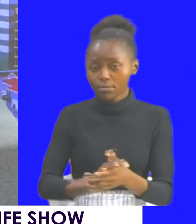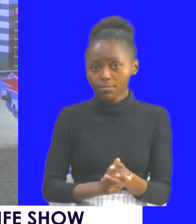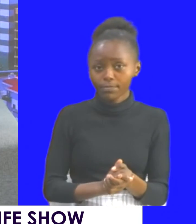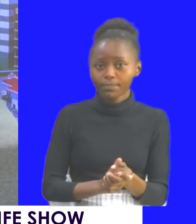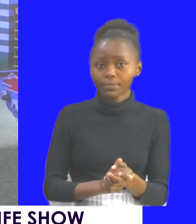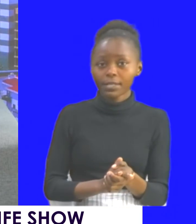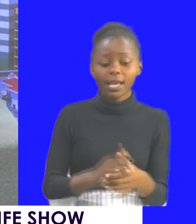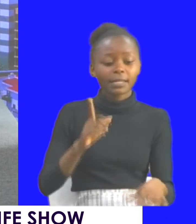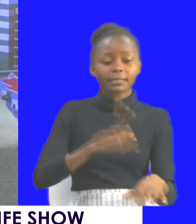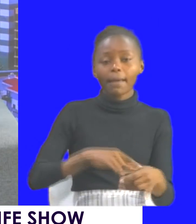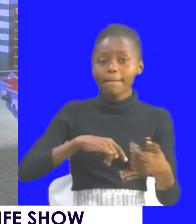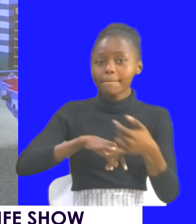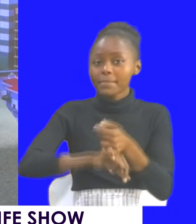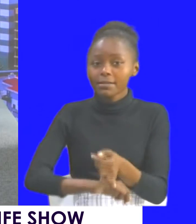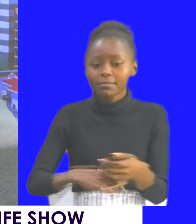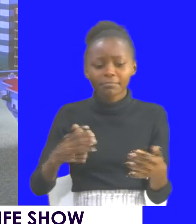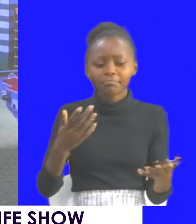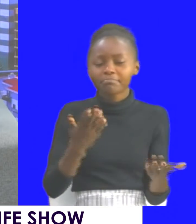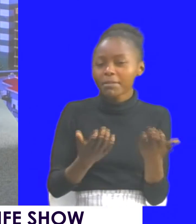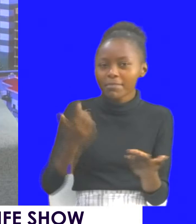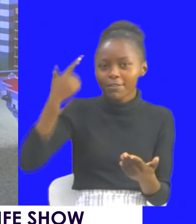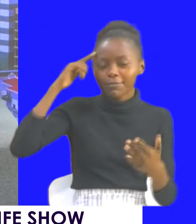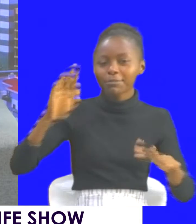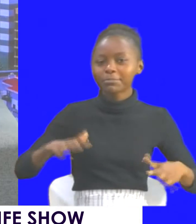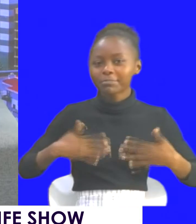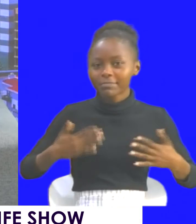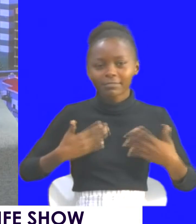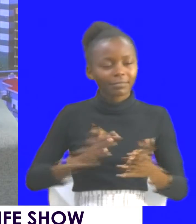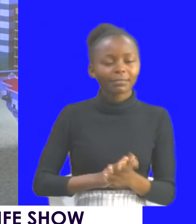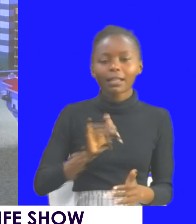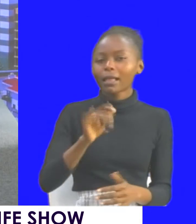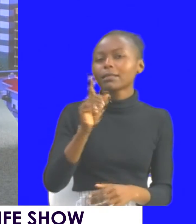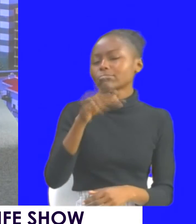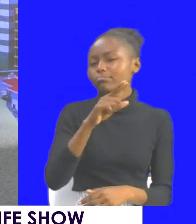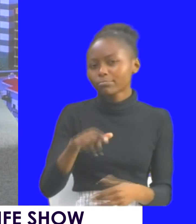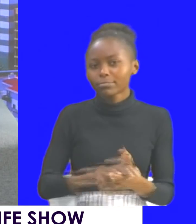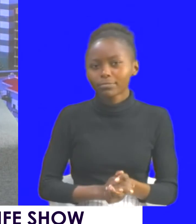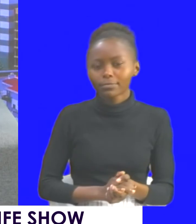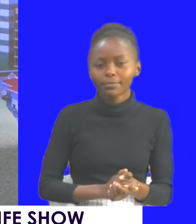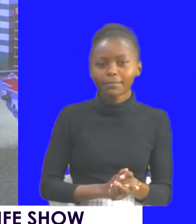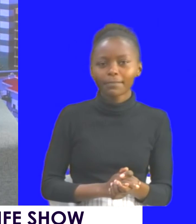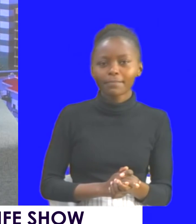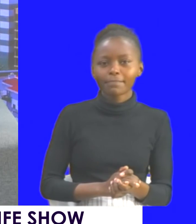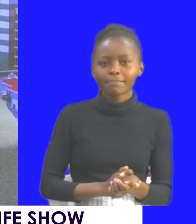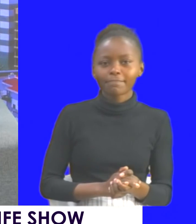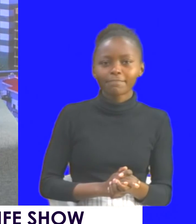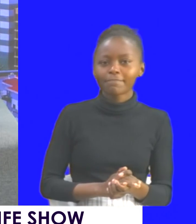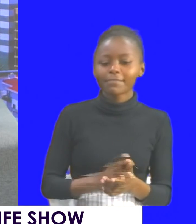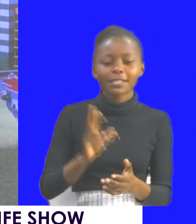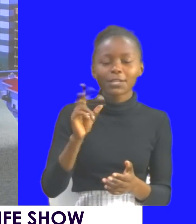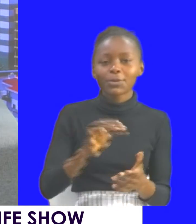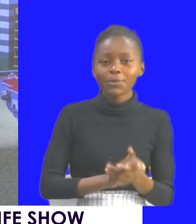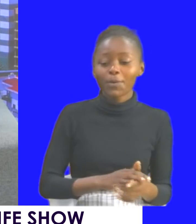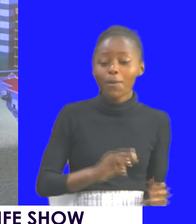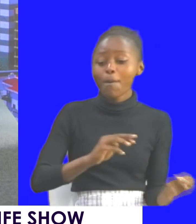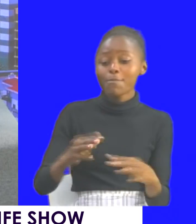that you can be happy, then you've got it wrong. Run away from someone who wants to get hold of you so